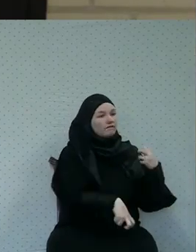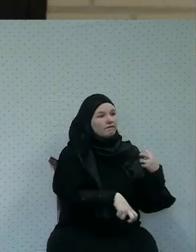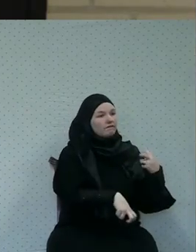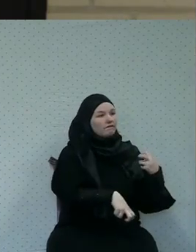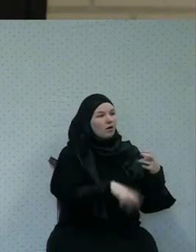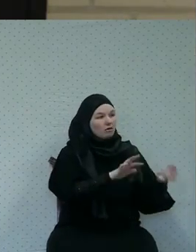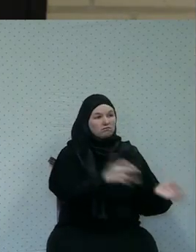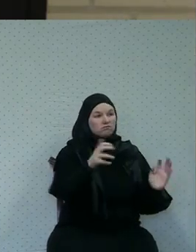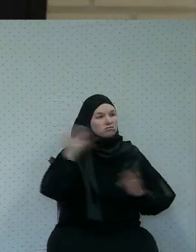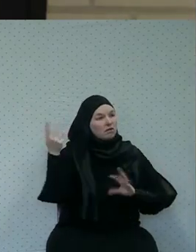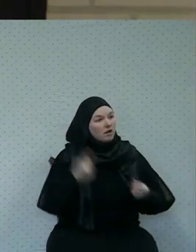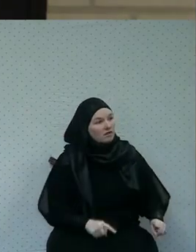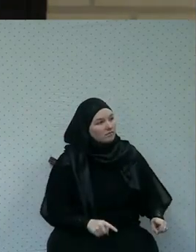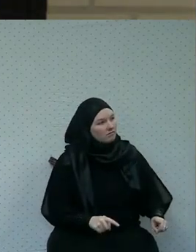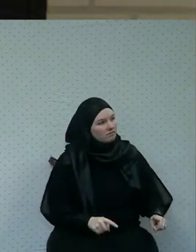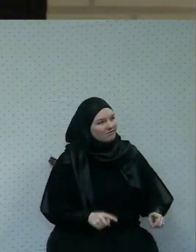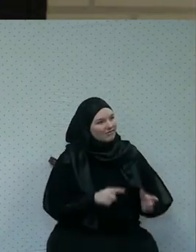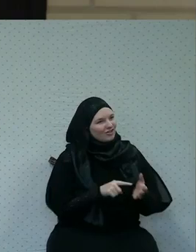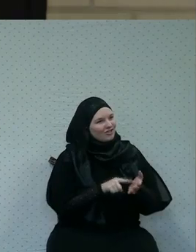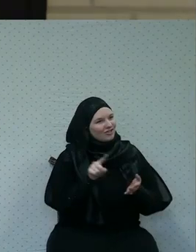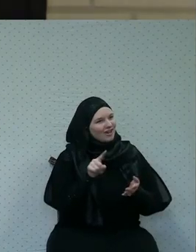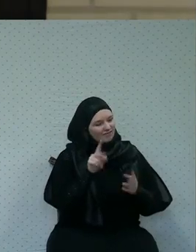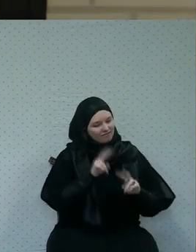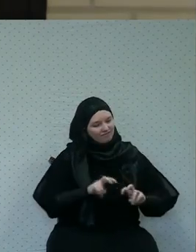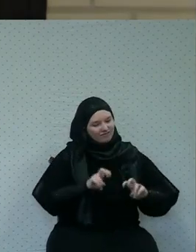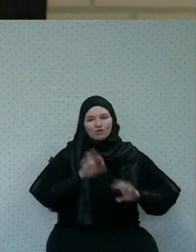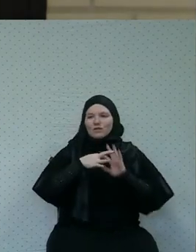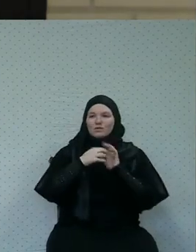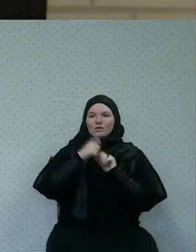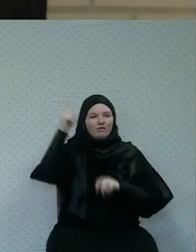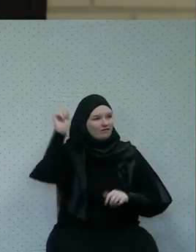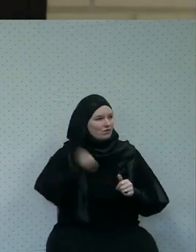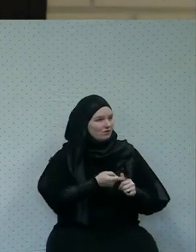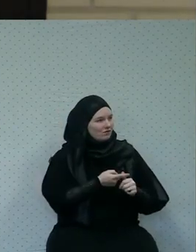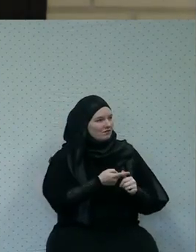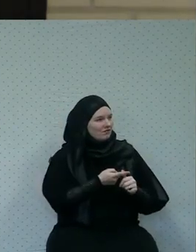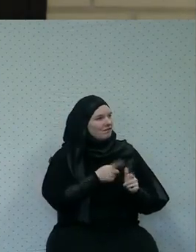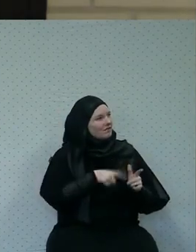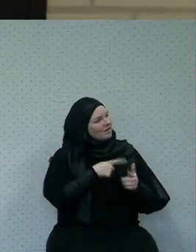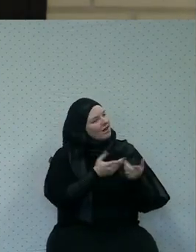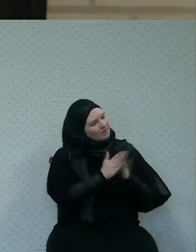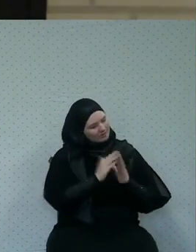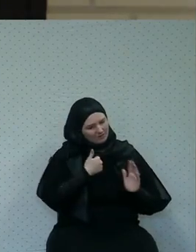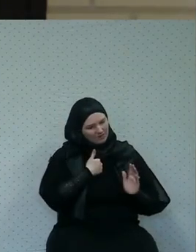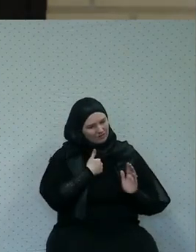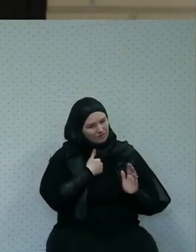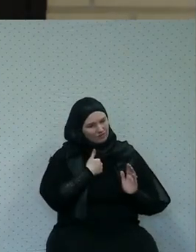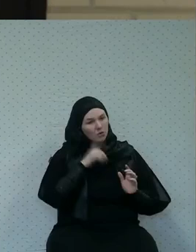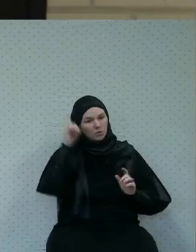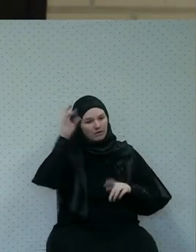or troublesome, check your relationship with Allah and ask yourself, do you hear